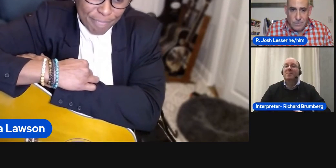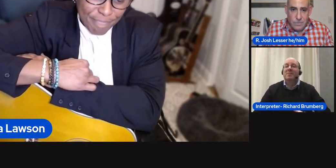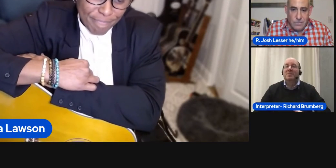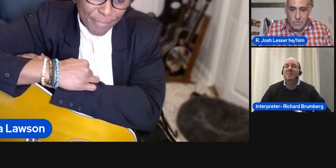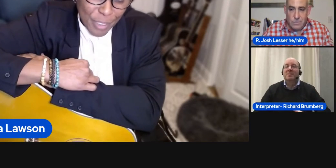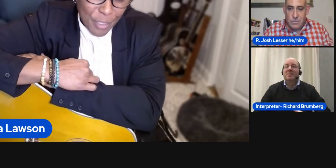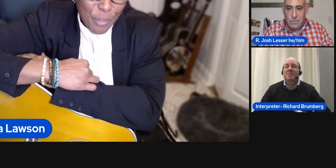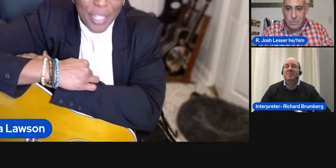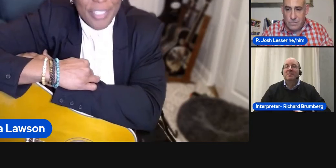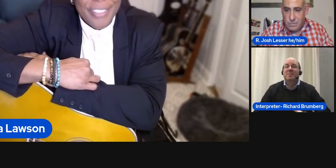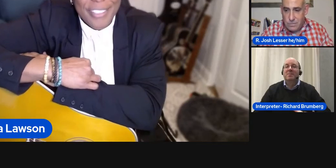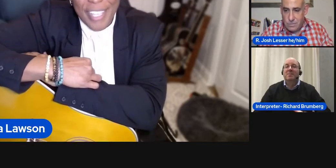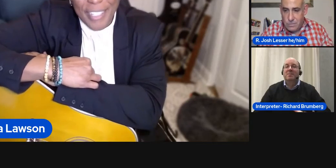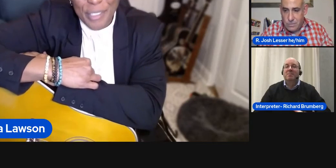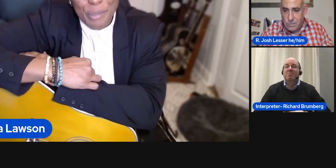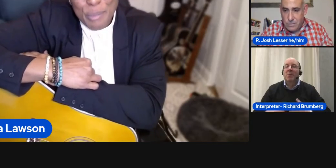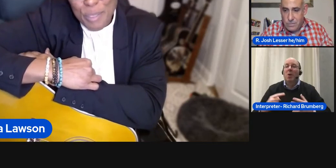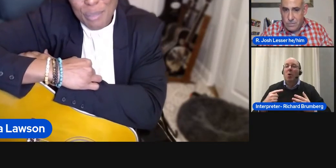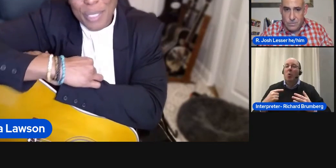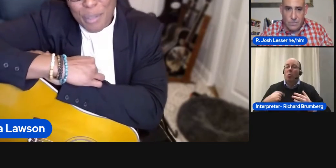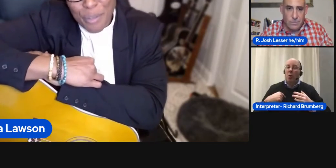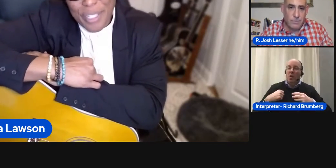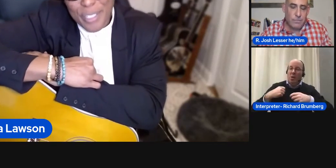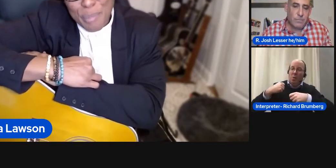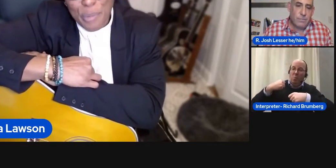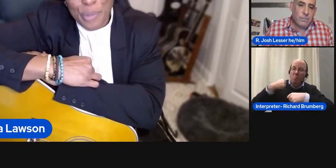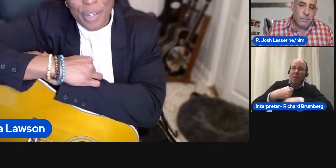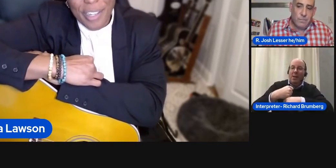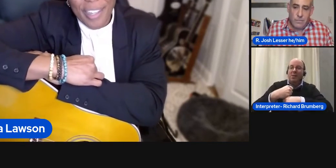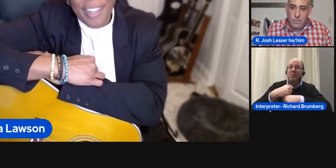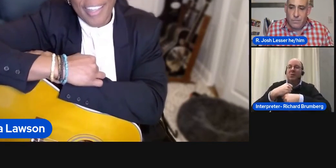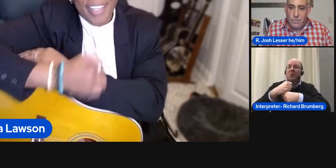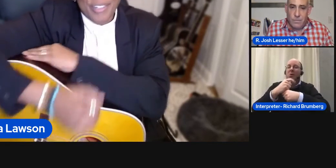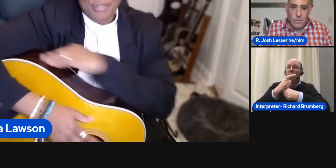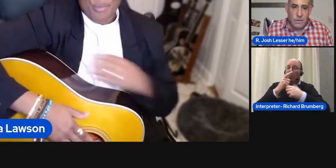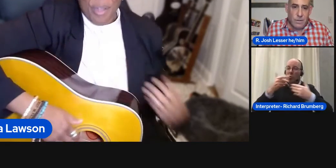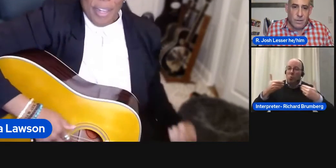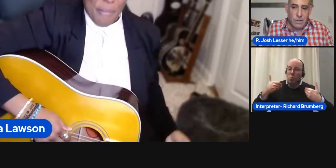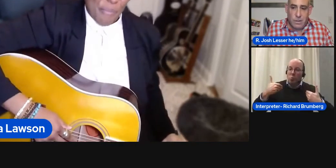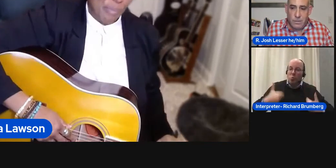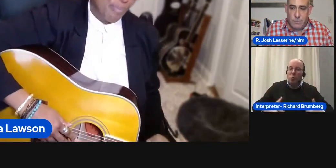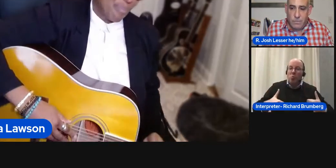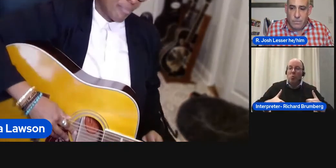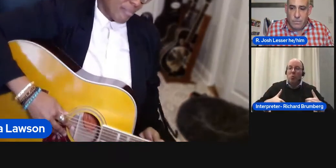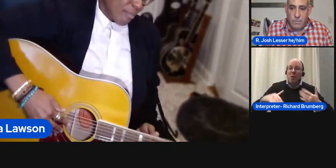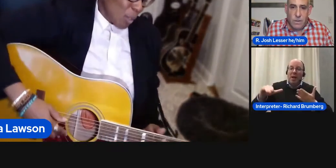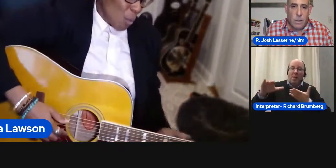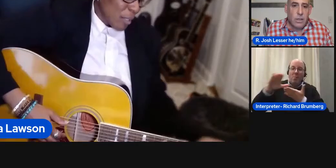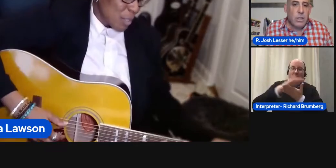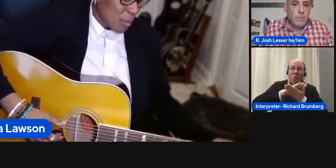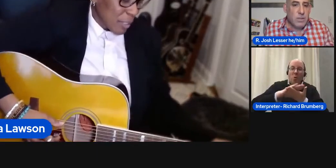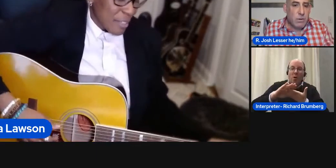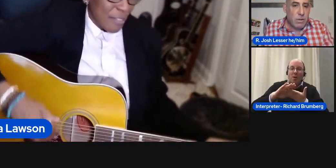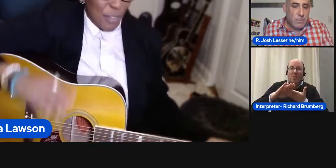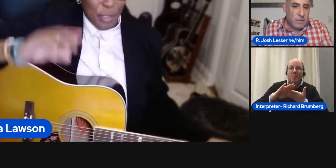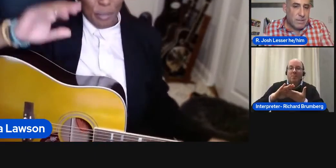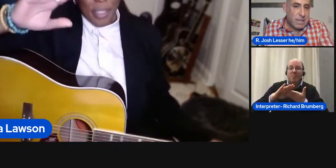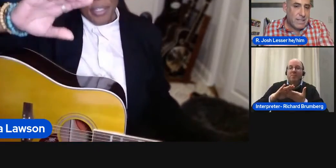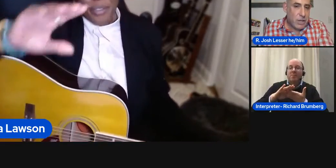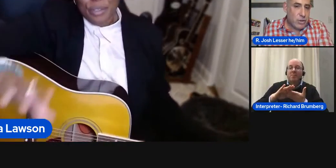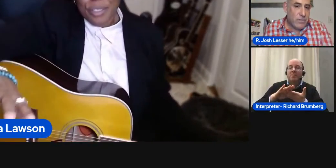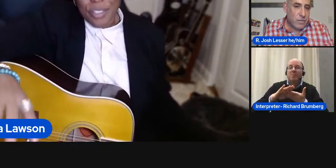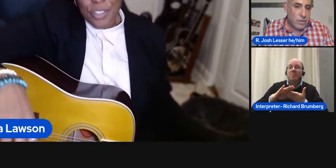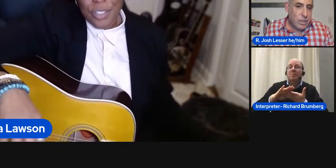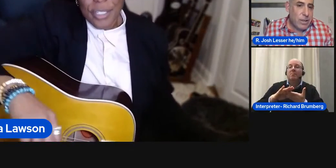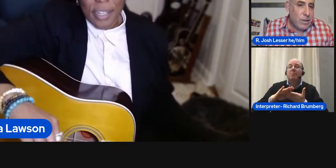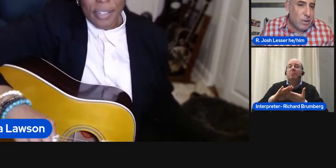for creating us exactly who we're supposed to be, creating us pure. And while I'm doing this, if you